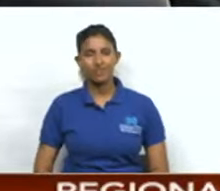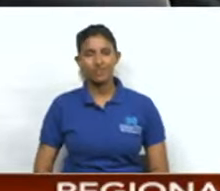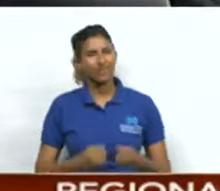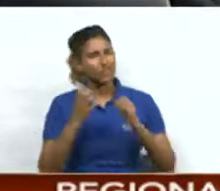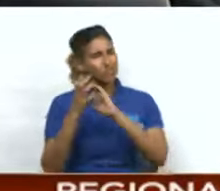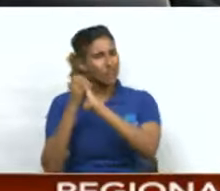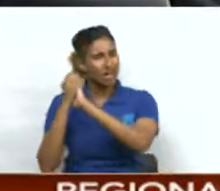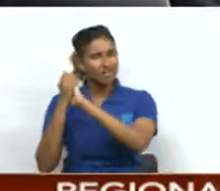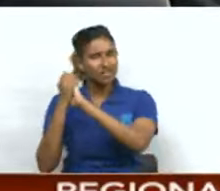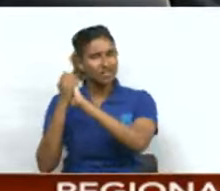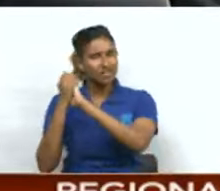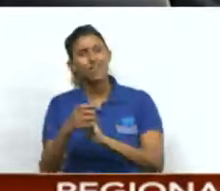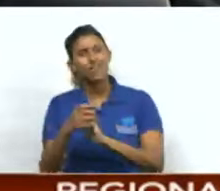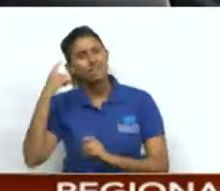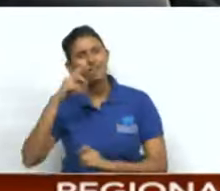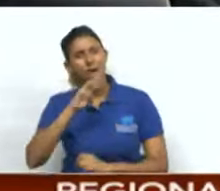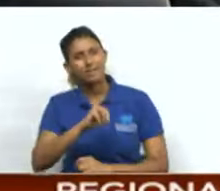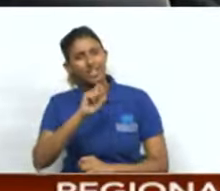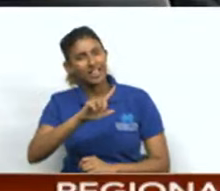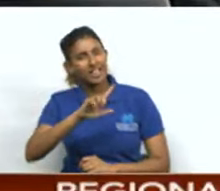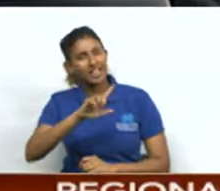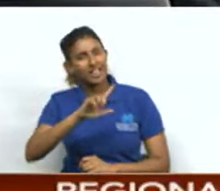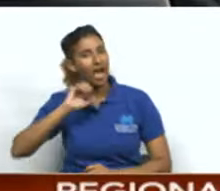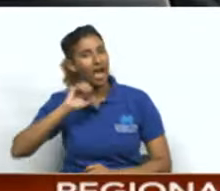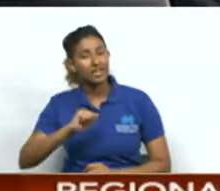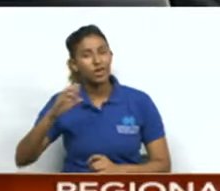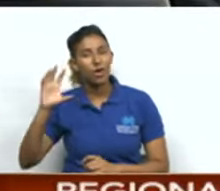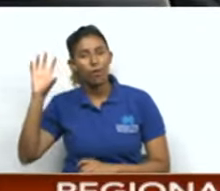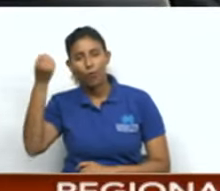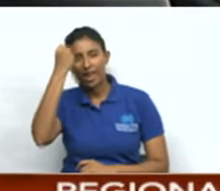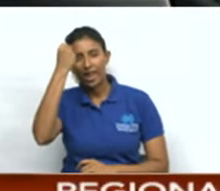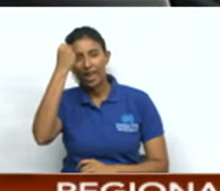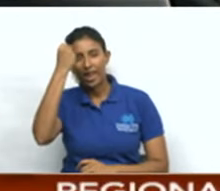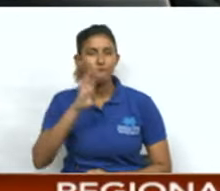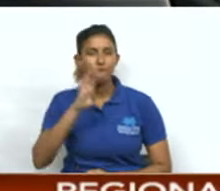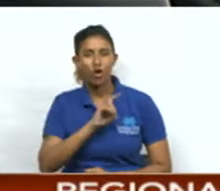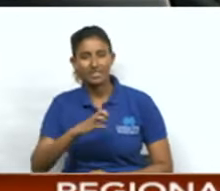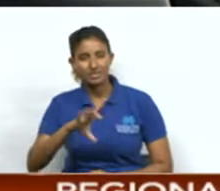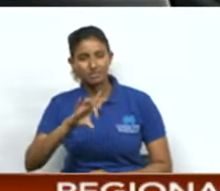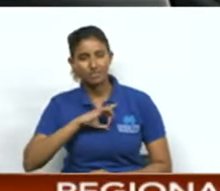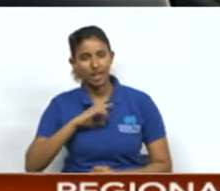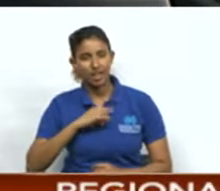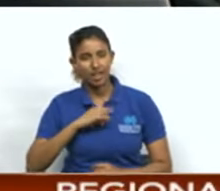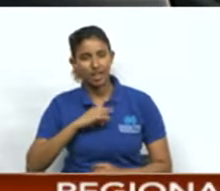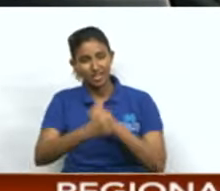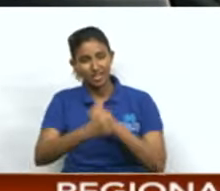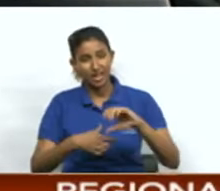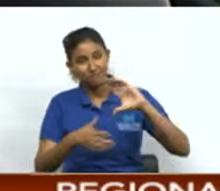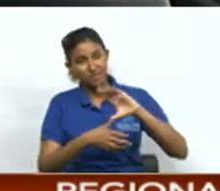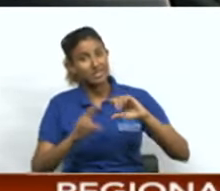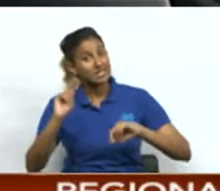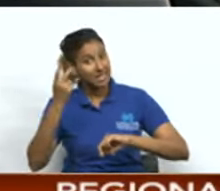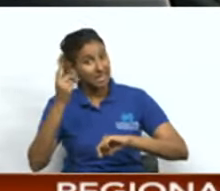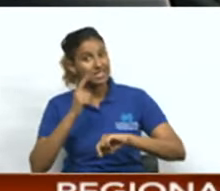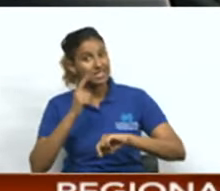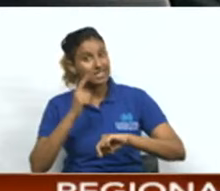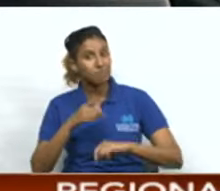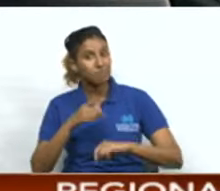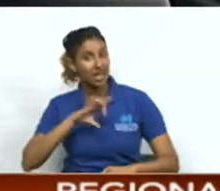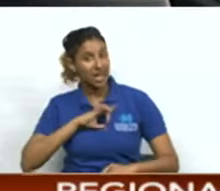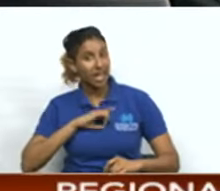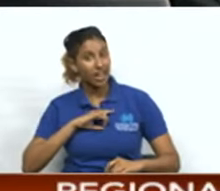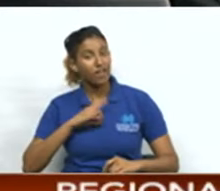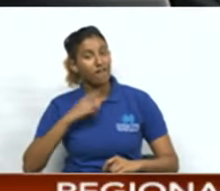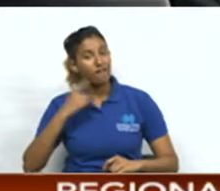winning her bronze in this year's games. Yeah, her second bronze, her second medal overall at the Pan Ams. She won silver